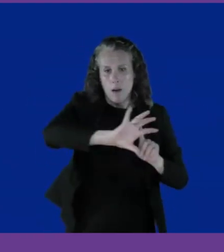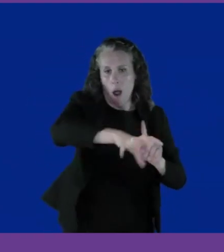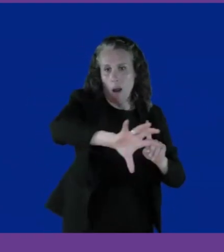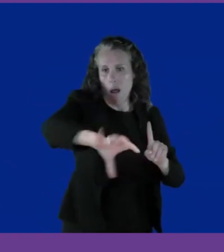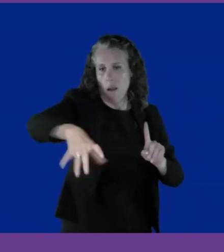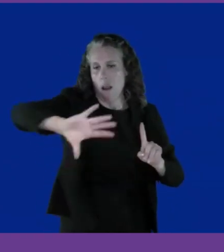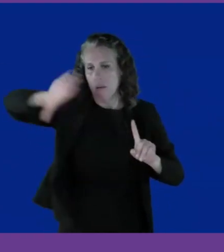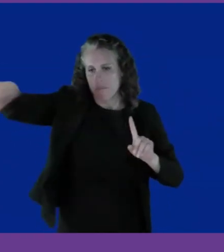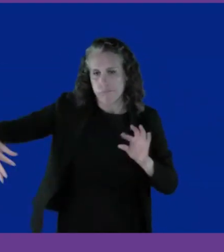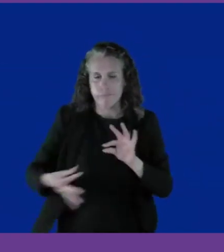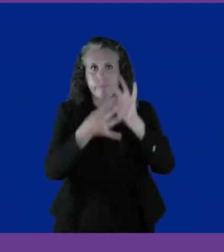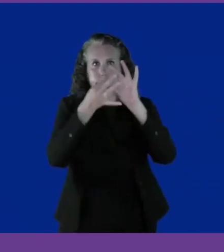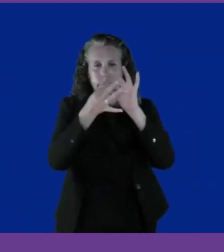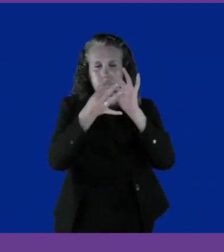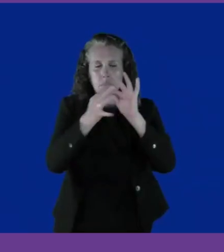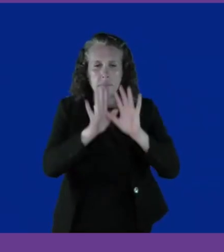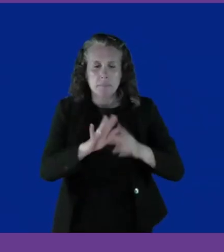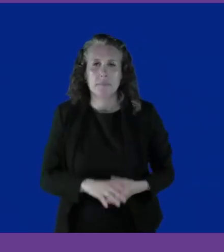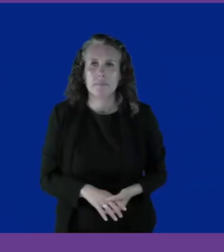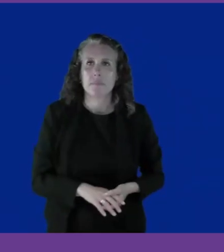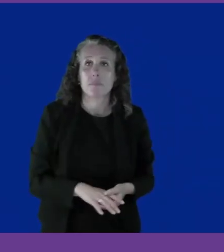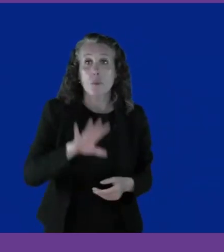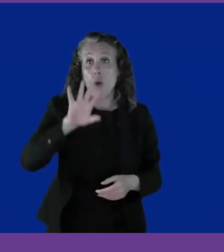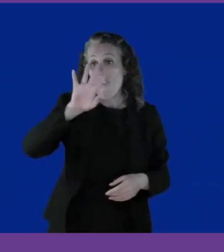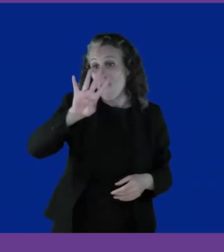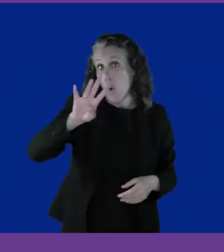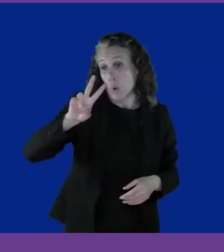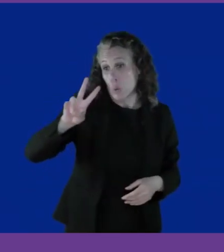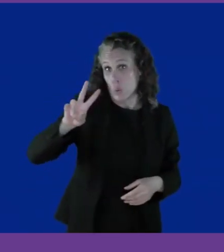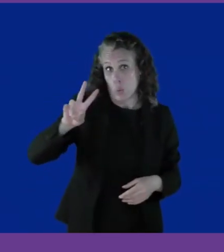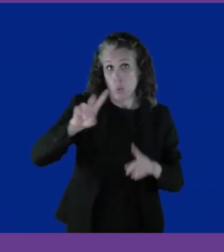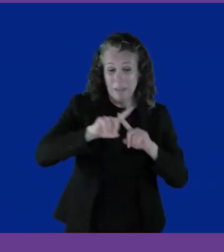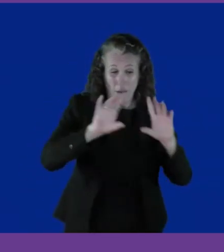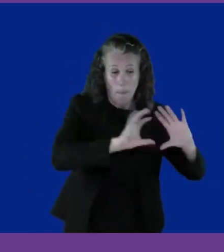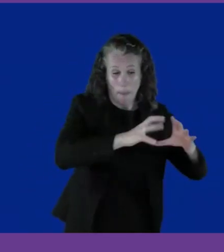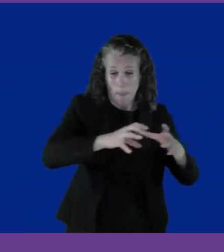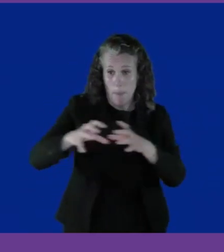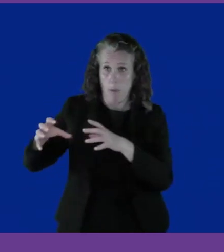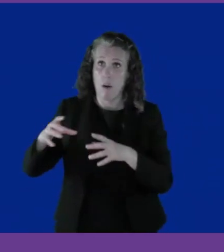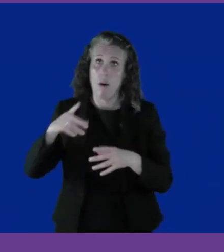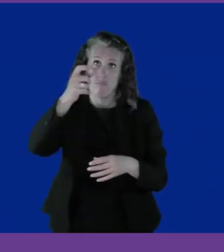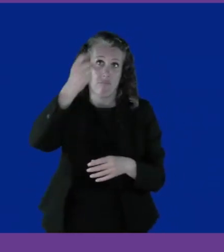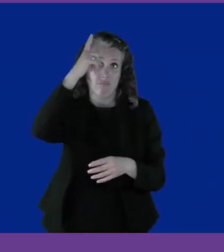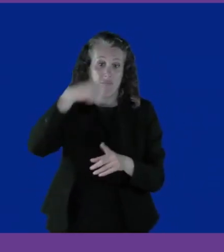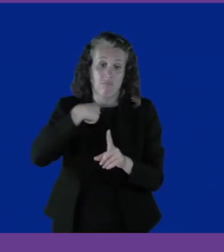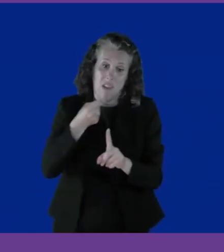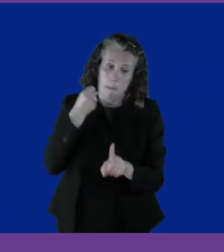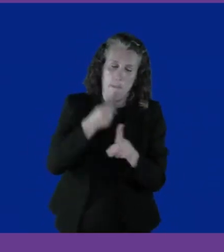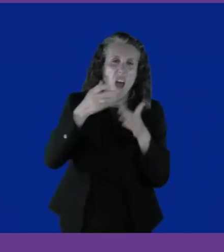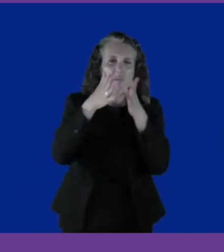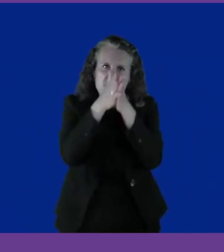of blind and partially sighted people. So the number of 42 already indicates that this scope, our scope, goes beyond